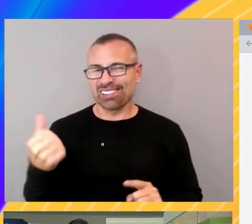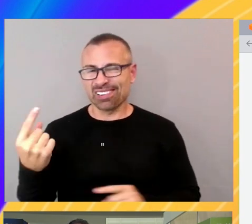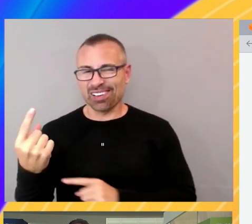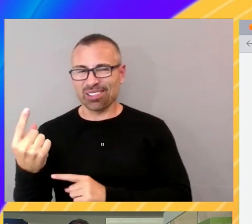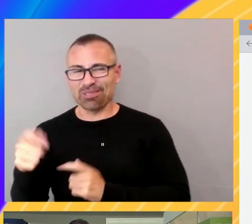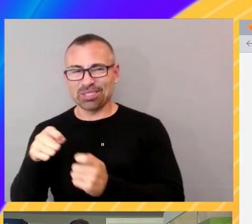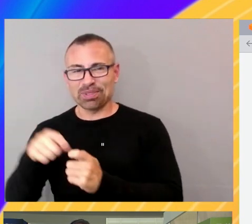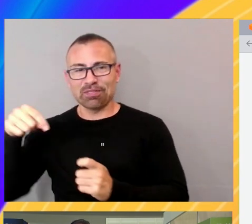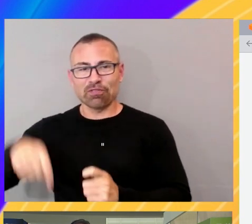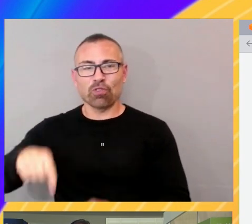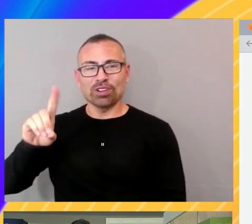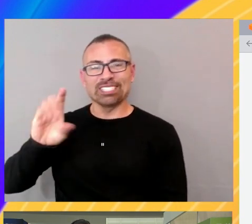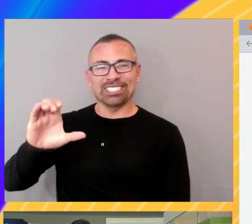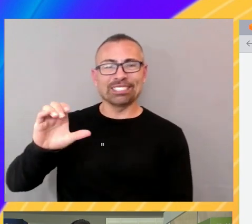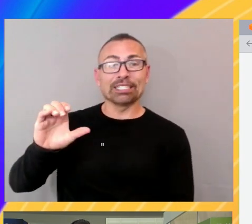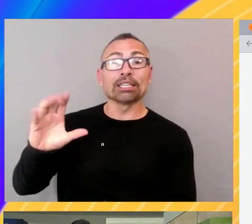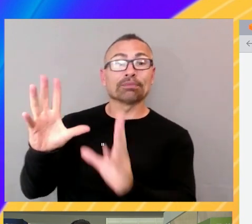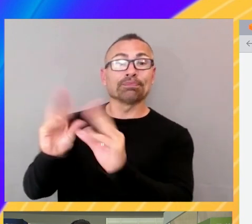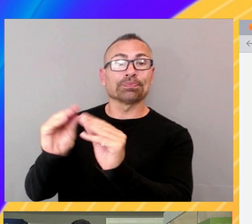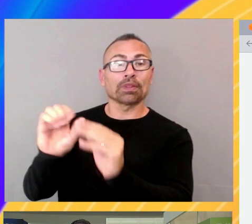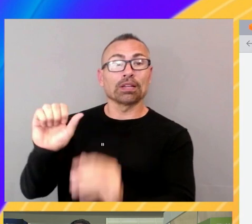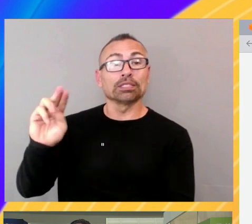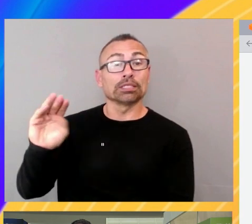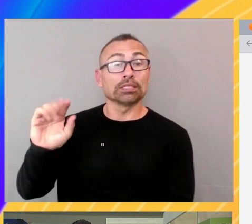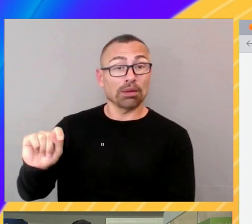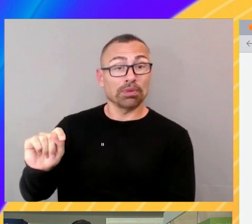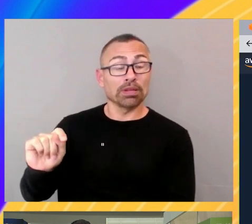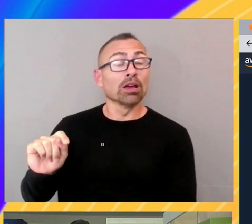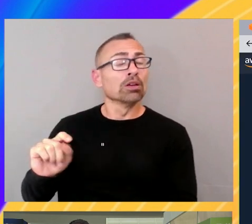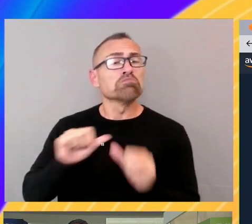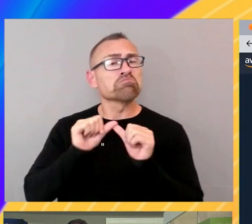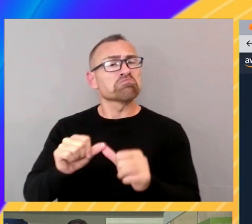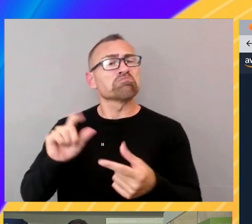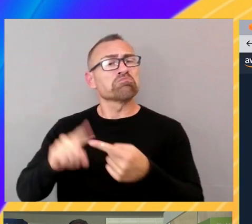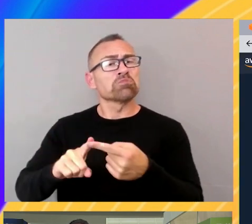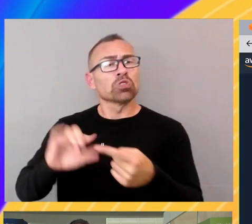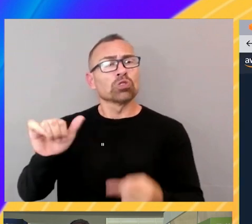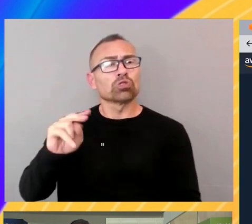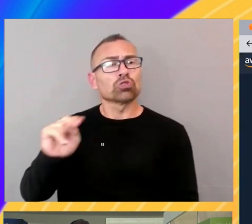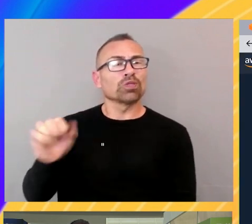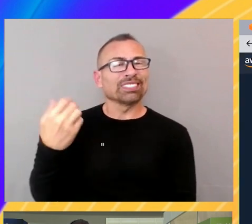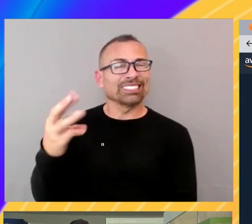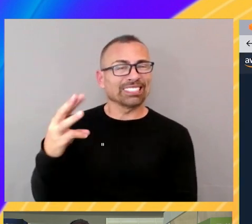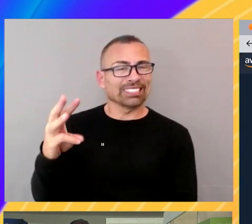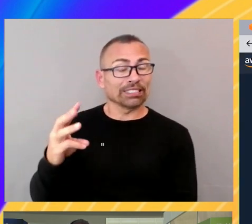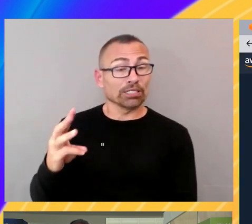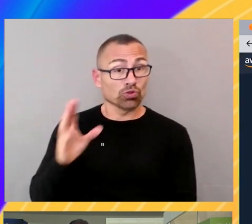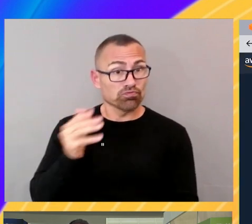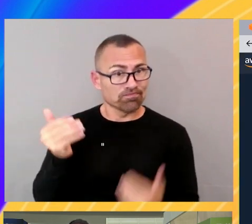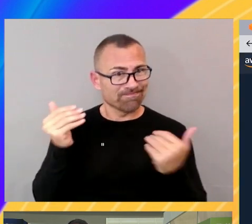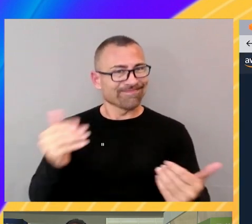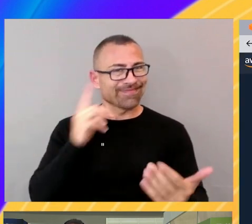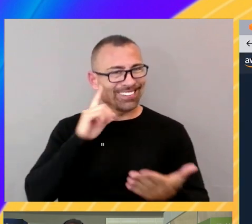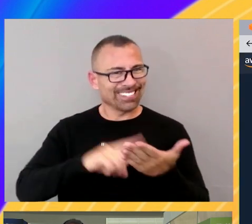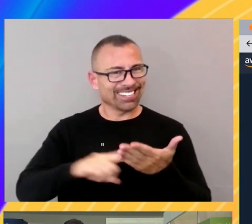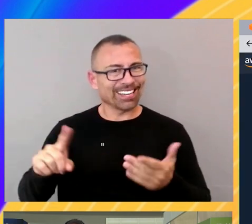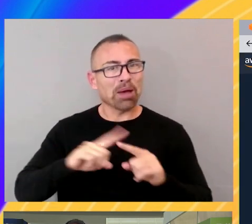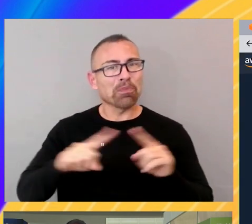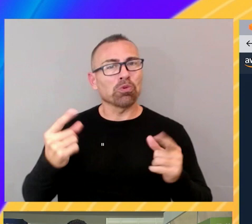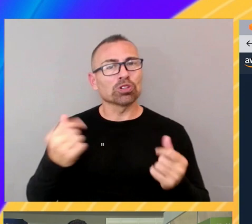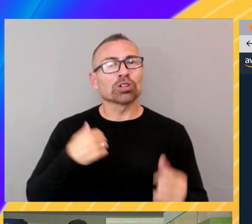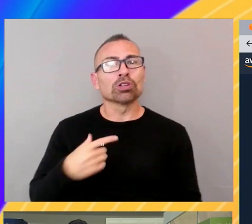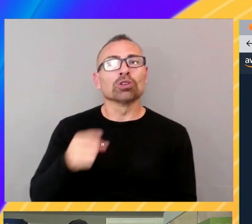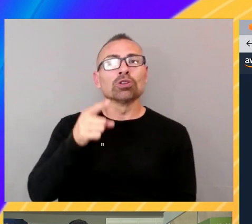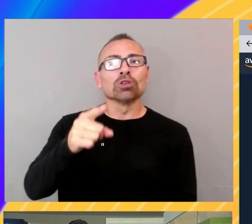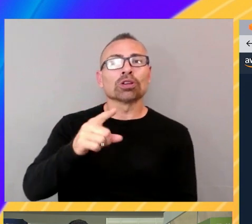go ahead and check that out. We'll go ahead and see if we can get a link in the chat for you, but what you can do is you can go to jam.awsevents.com, and then we